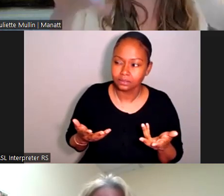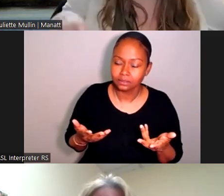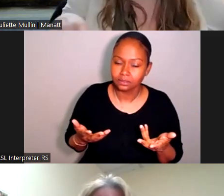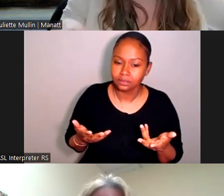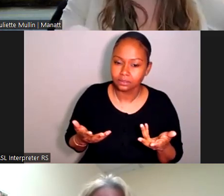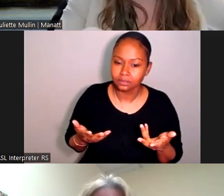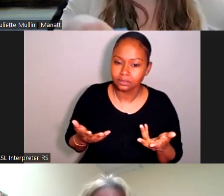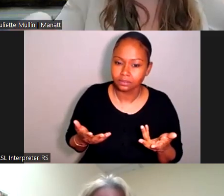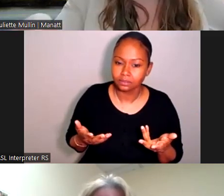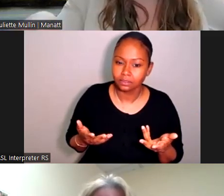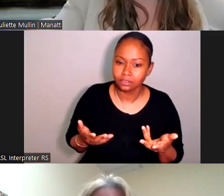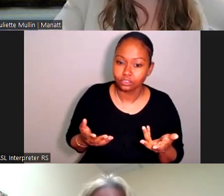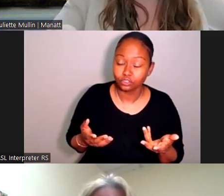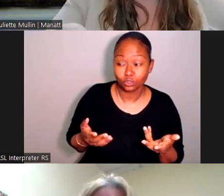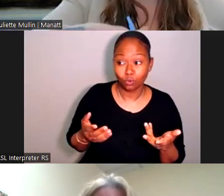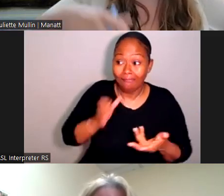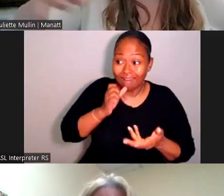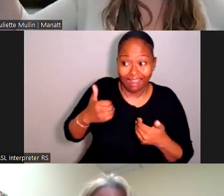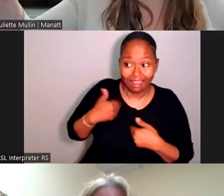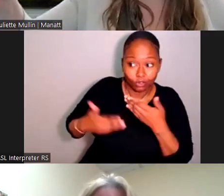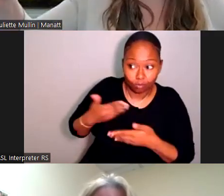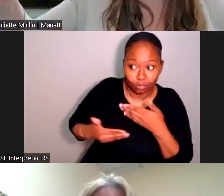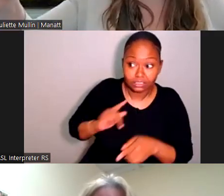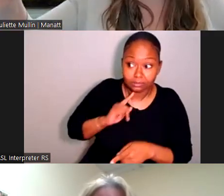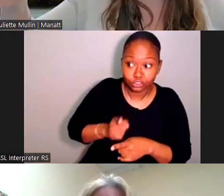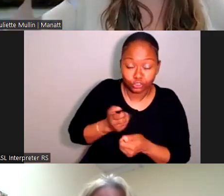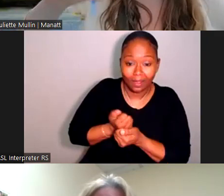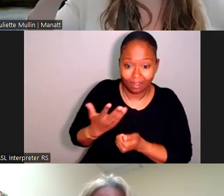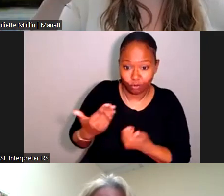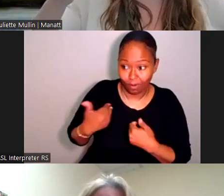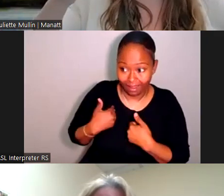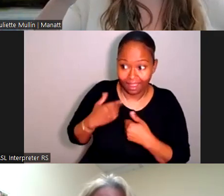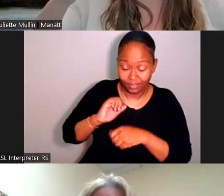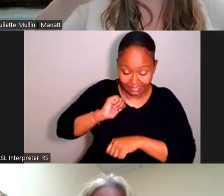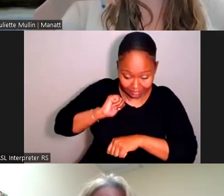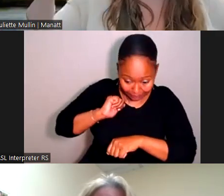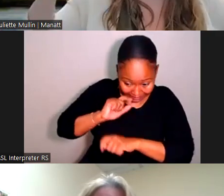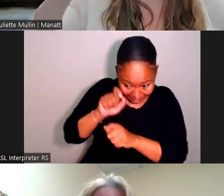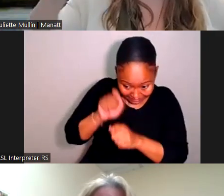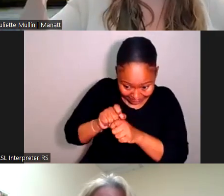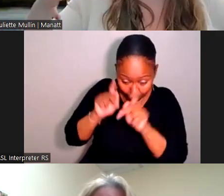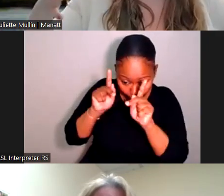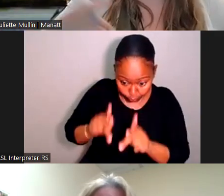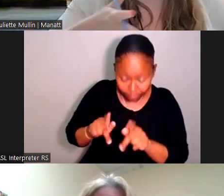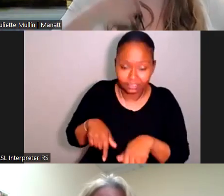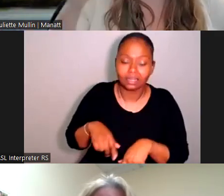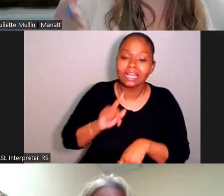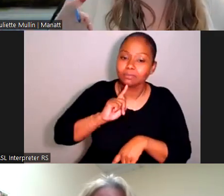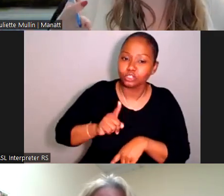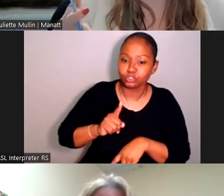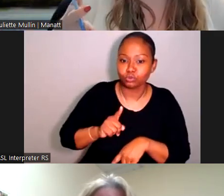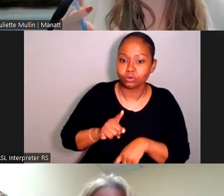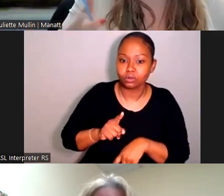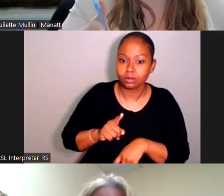there being a process to make sure, you know, everyone has a resident designated visitor, it's more about making sure that individuals who are raising